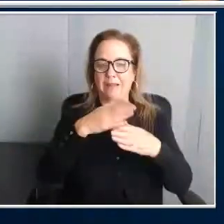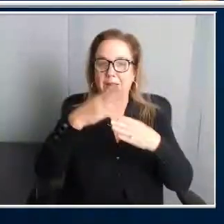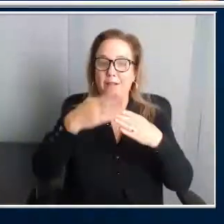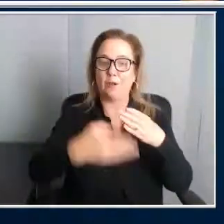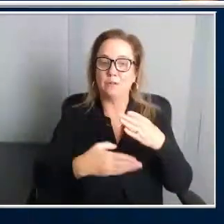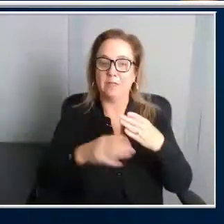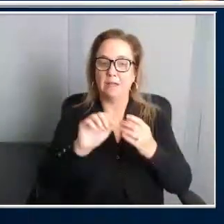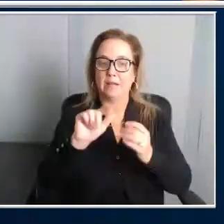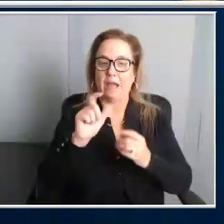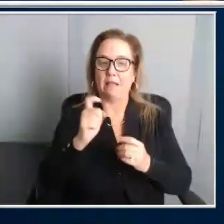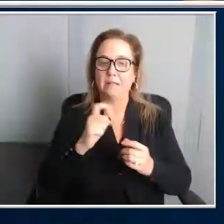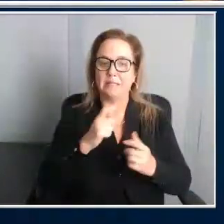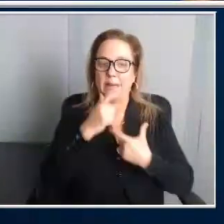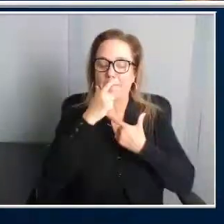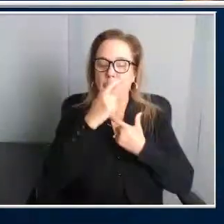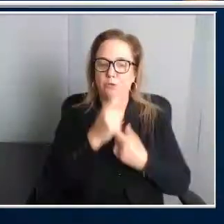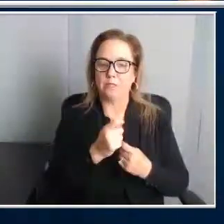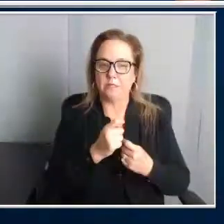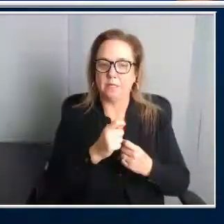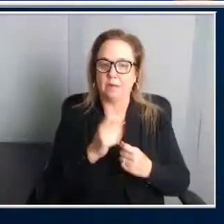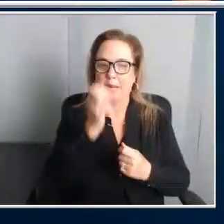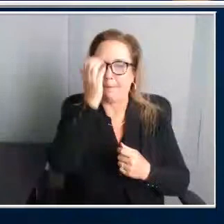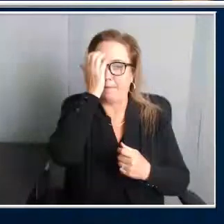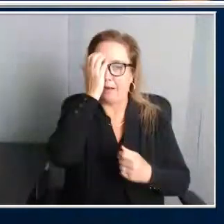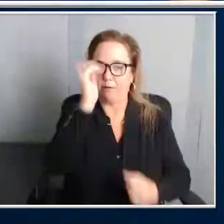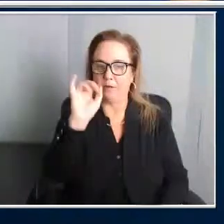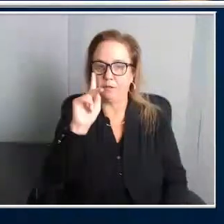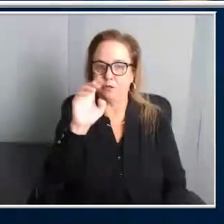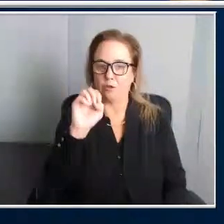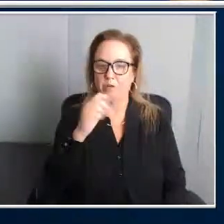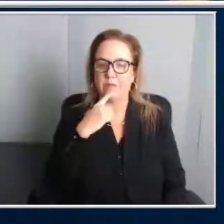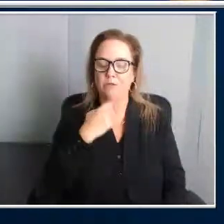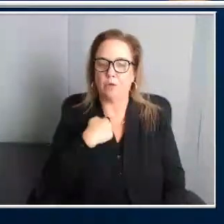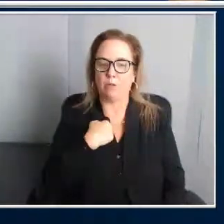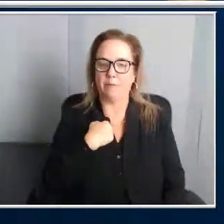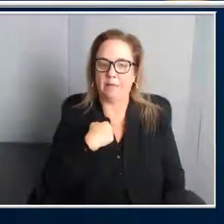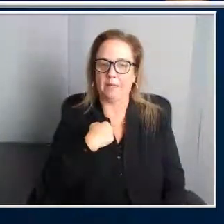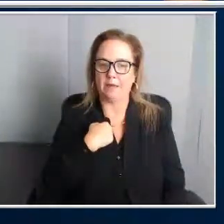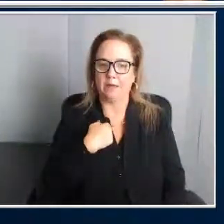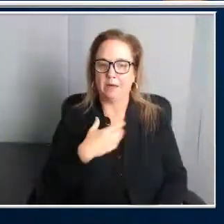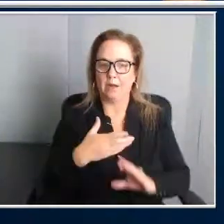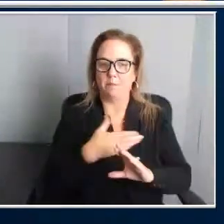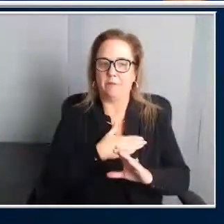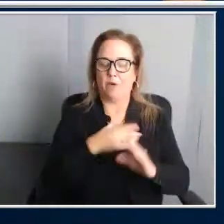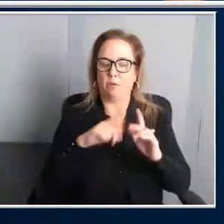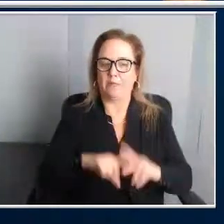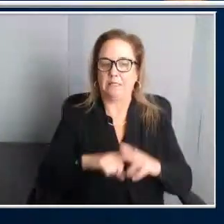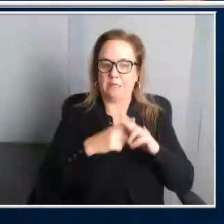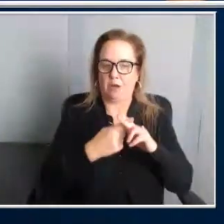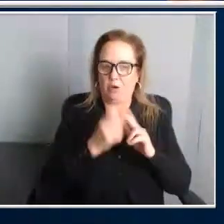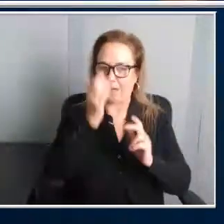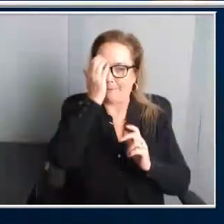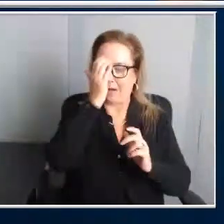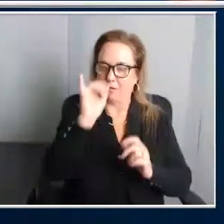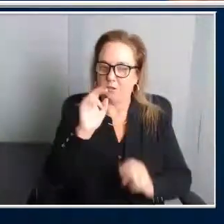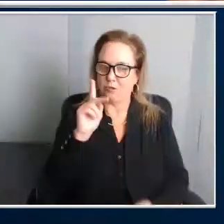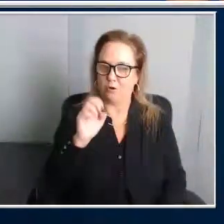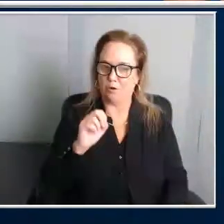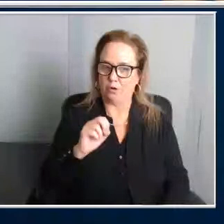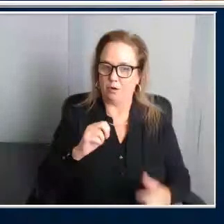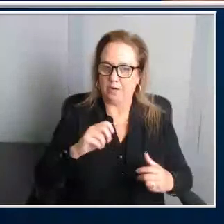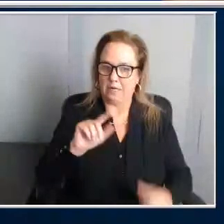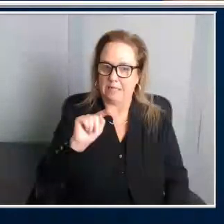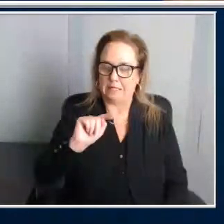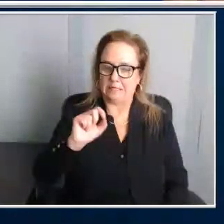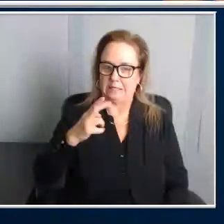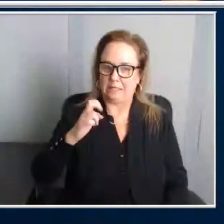I'm particularly interested, though, in a pirate joke that you told me before the show began of you wear this T-shirt on